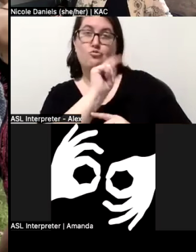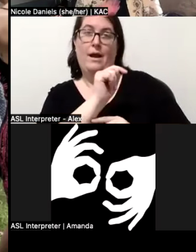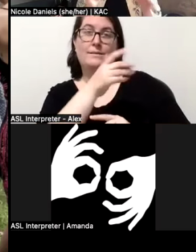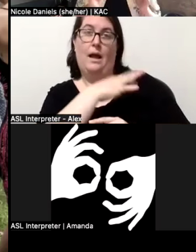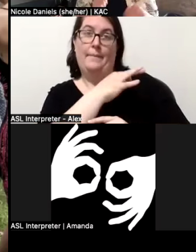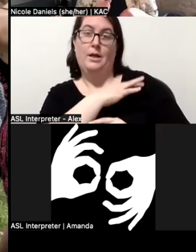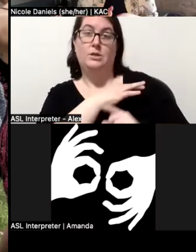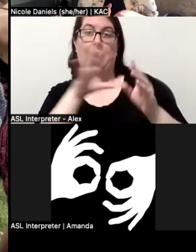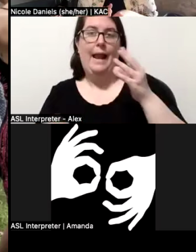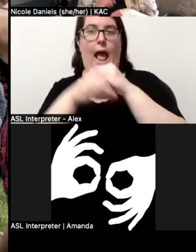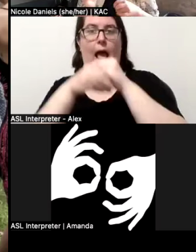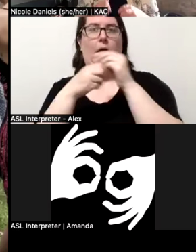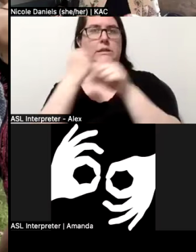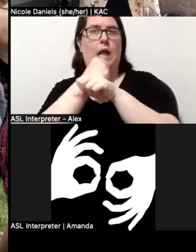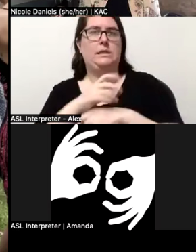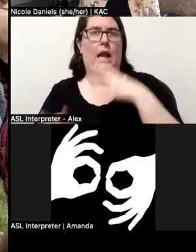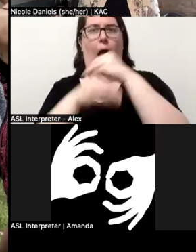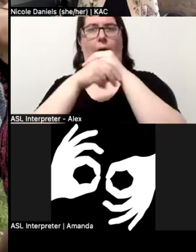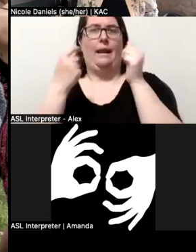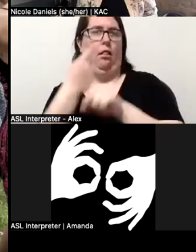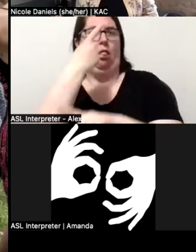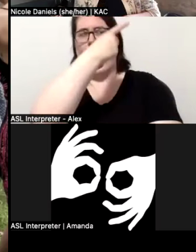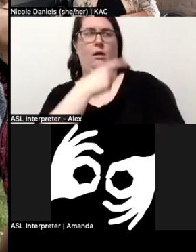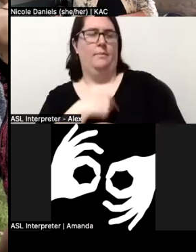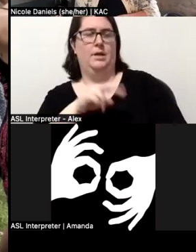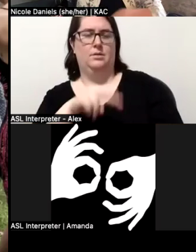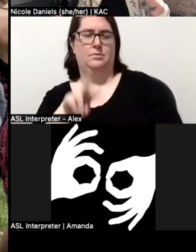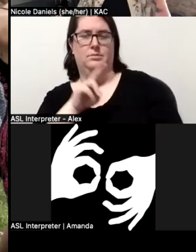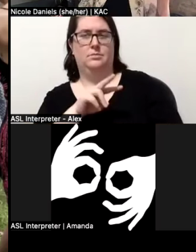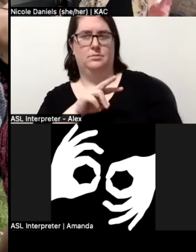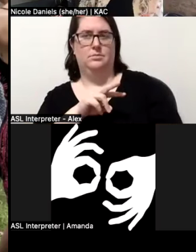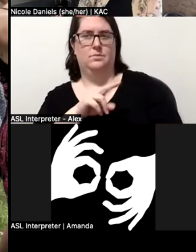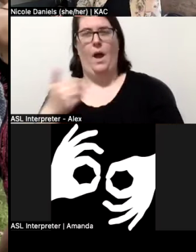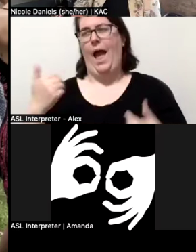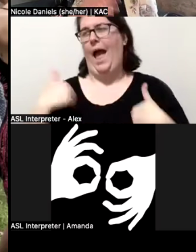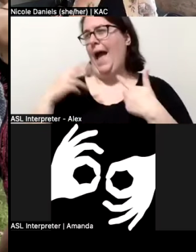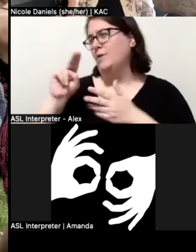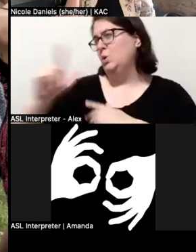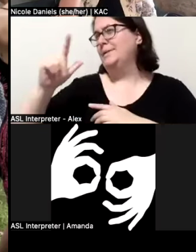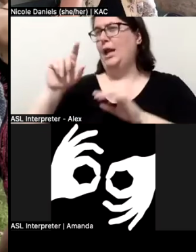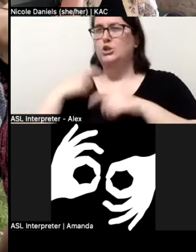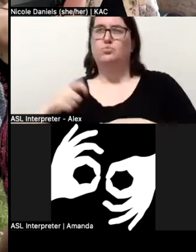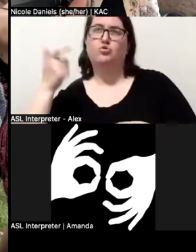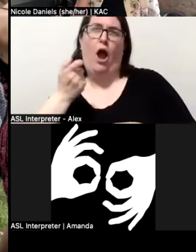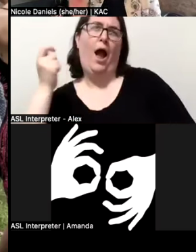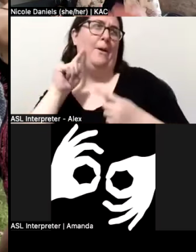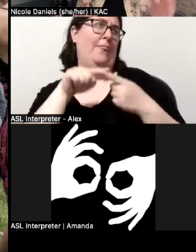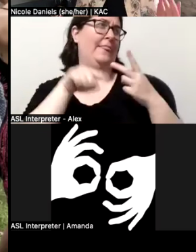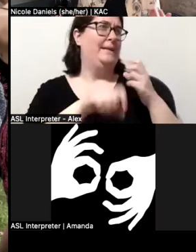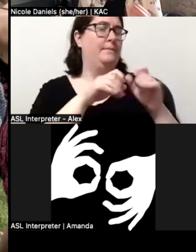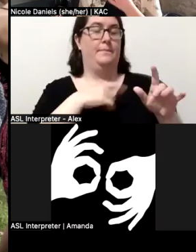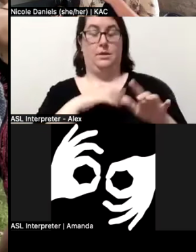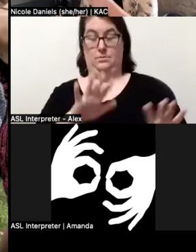and it added in statistics, and it was saying things like, we have this many newsletter subscribers and this many issues, and those numbers